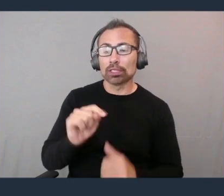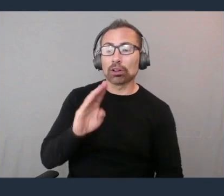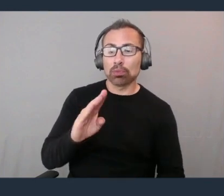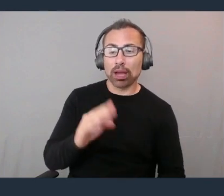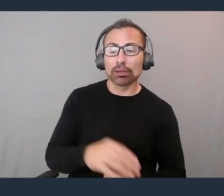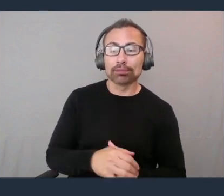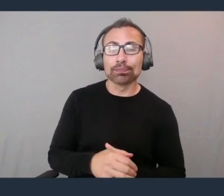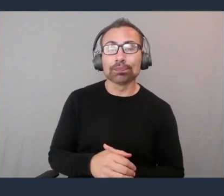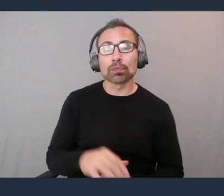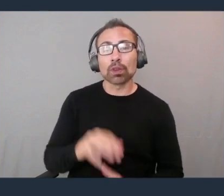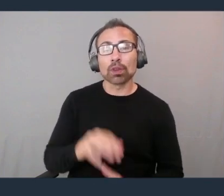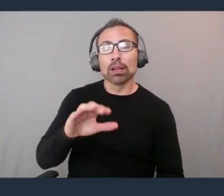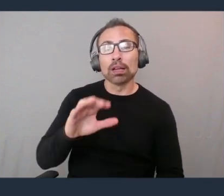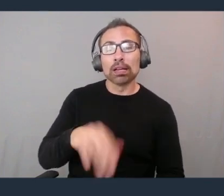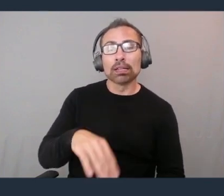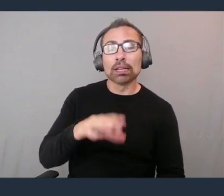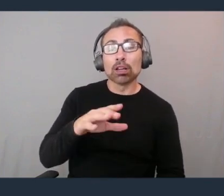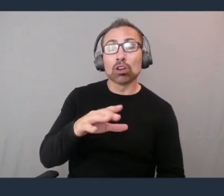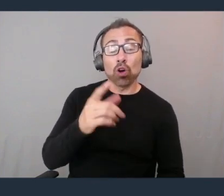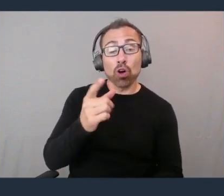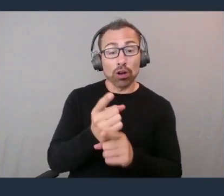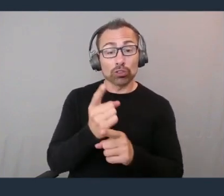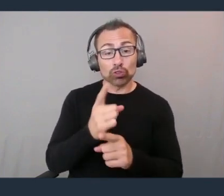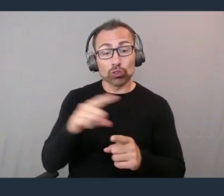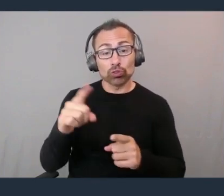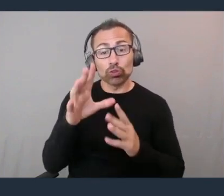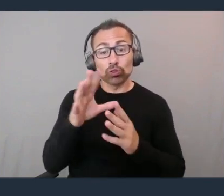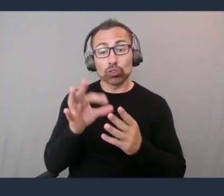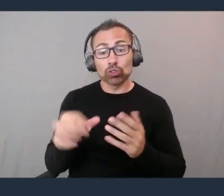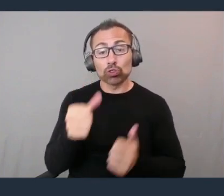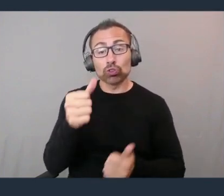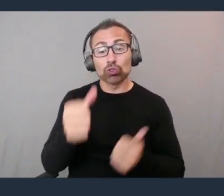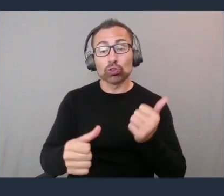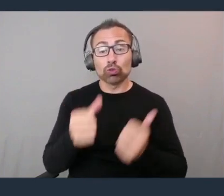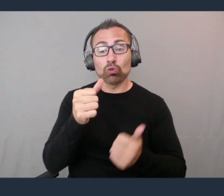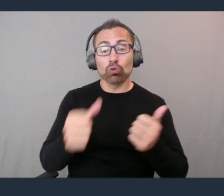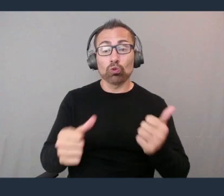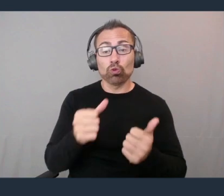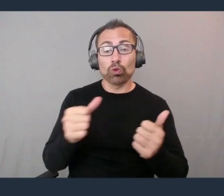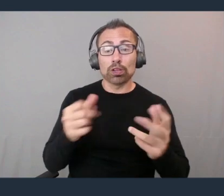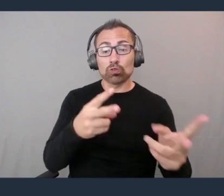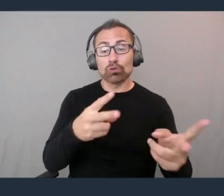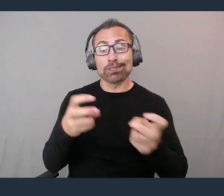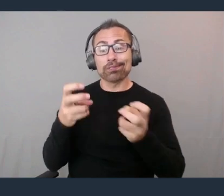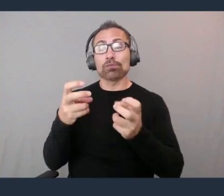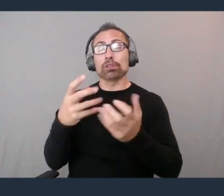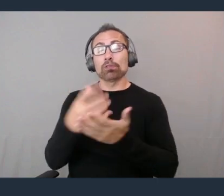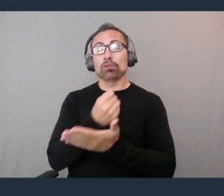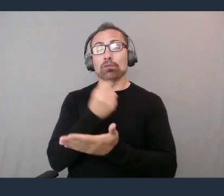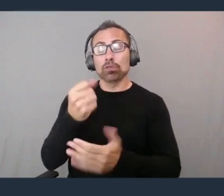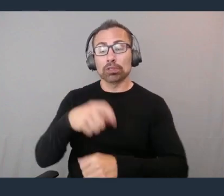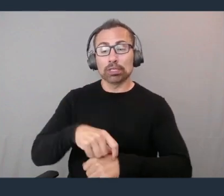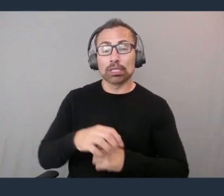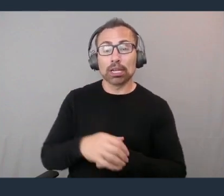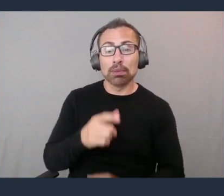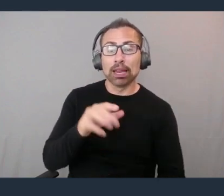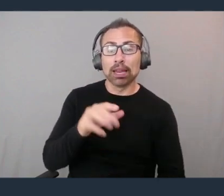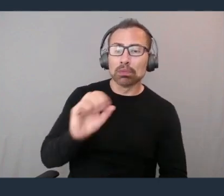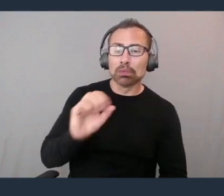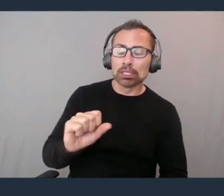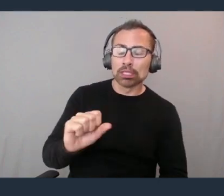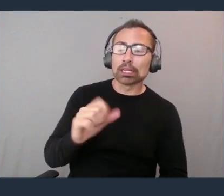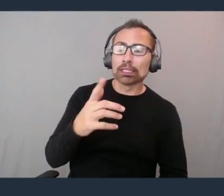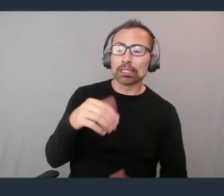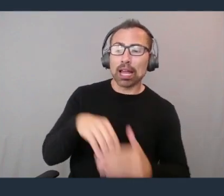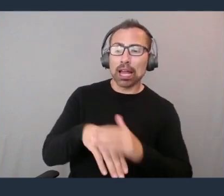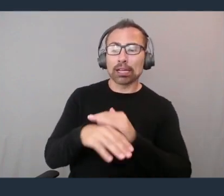a choice in retrieval times. For example, with Glacier Instant Retrieval, you get millisecond access. It is designed for rarely accessed data